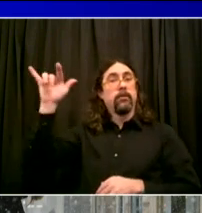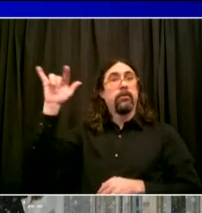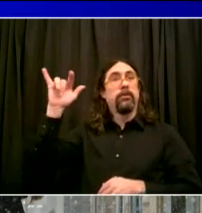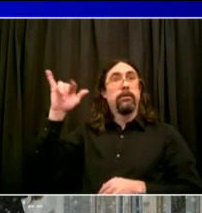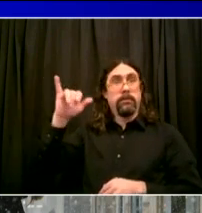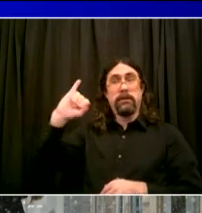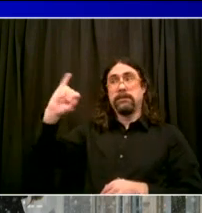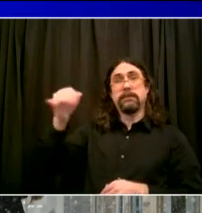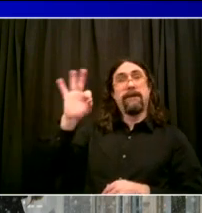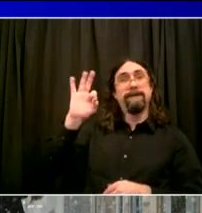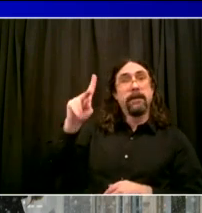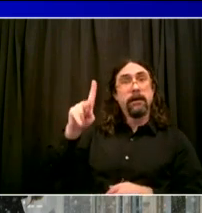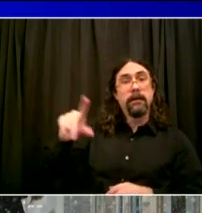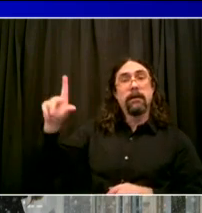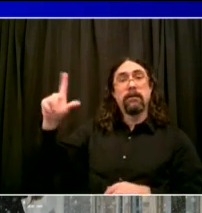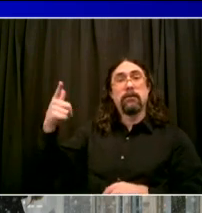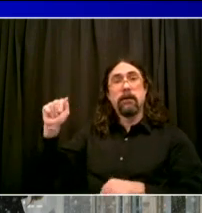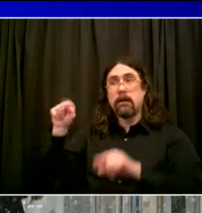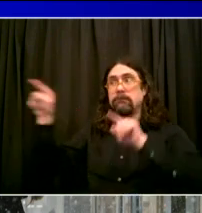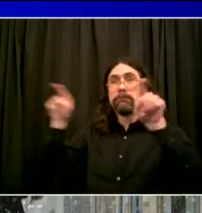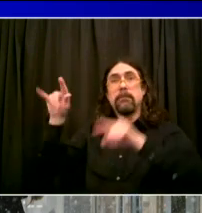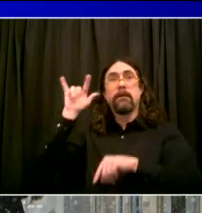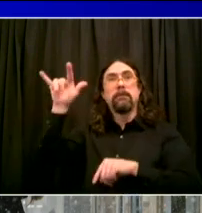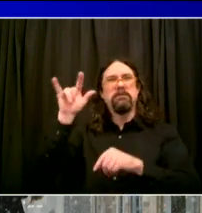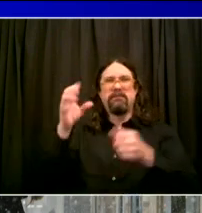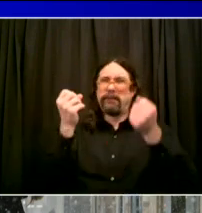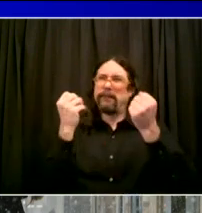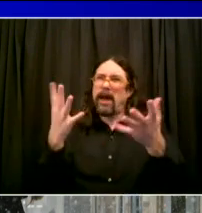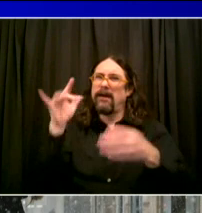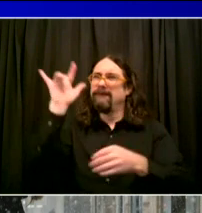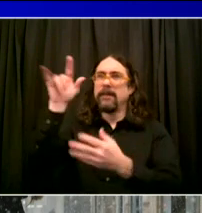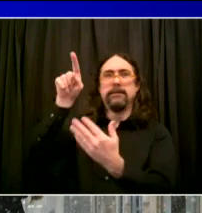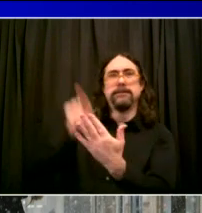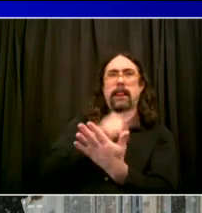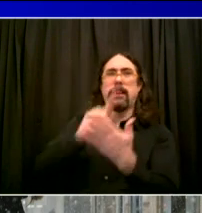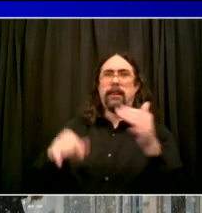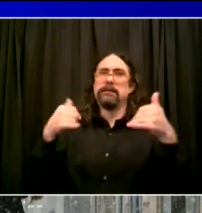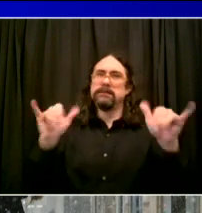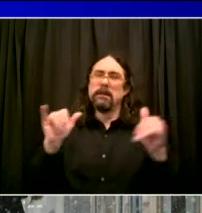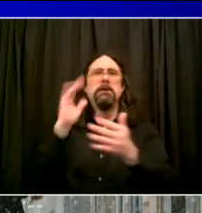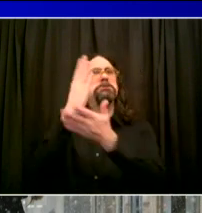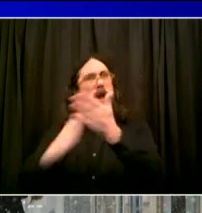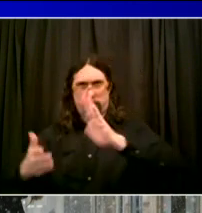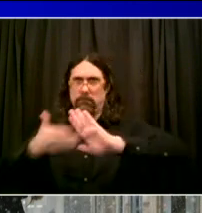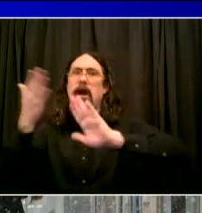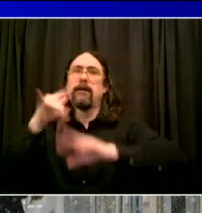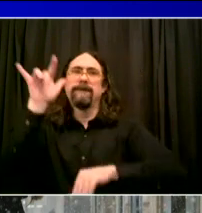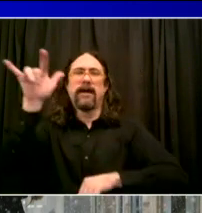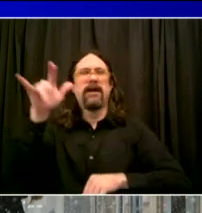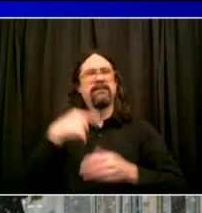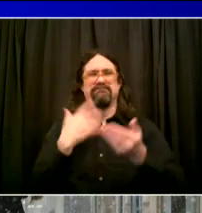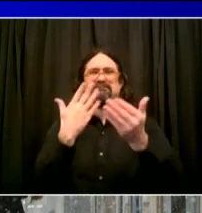sure people have one less thing to worry about. So reiterating that alternate side parking is canceled through Saturday.